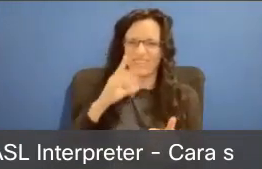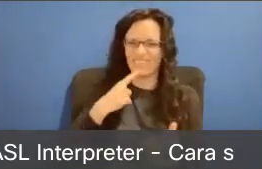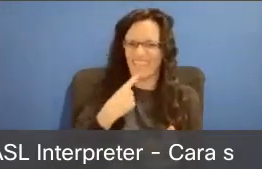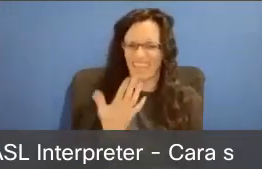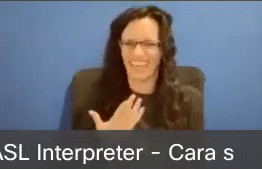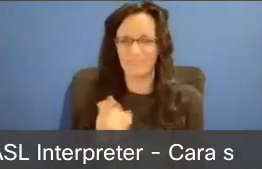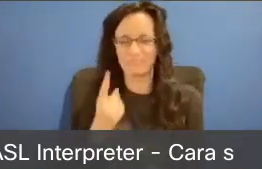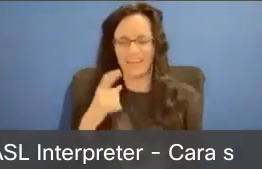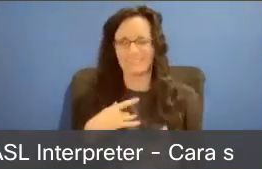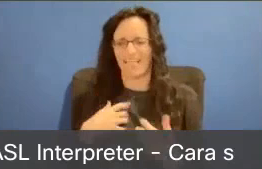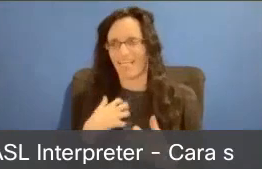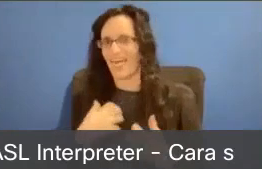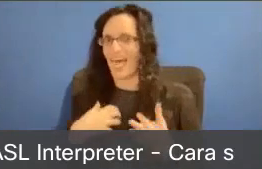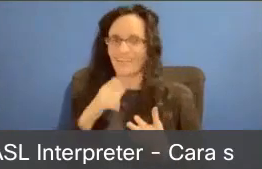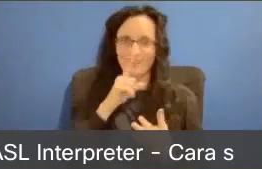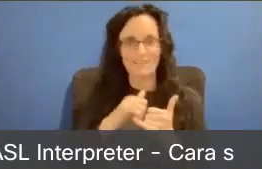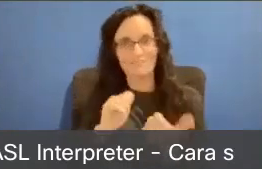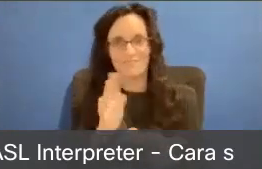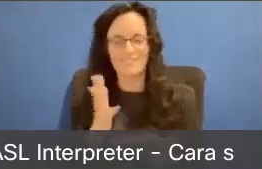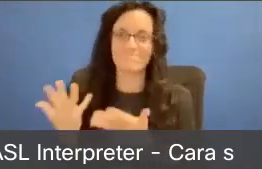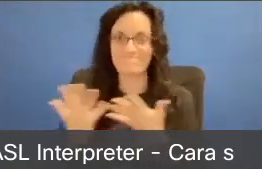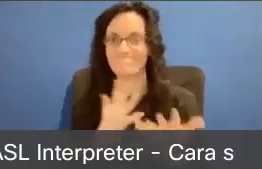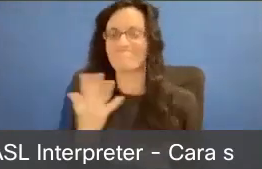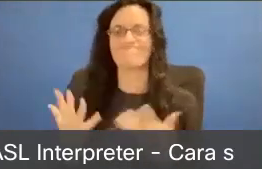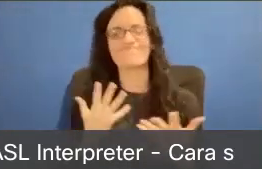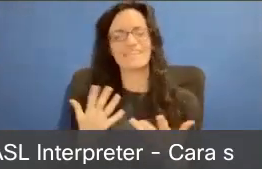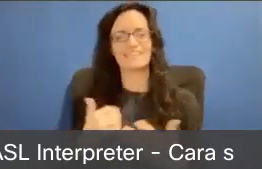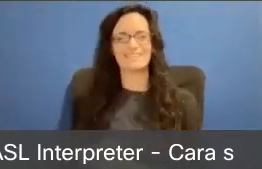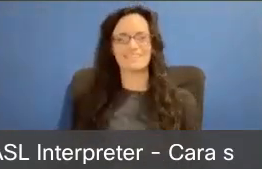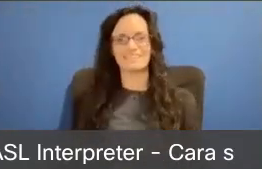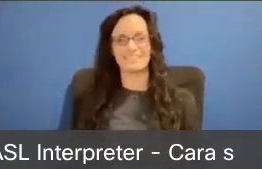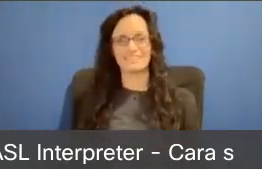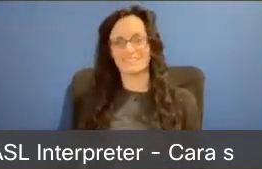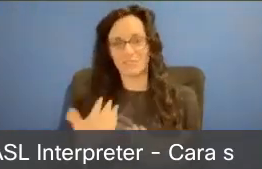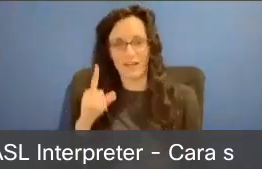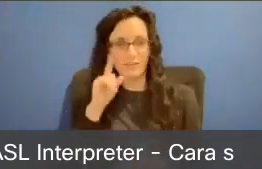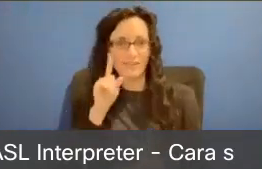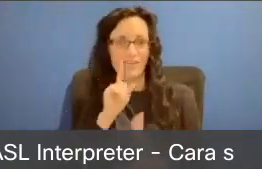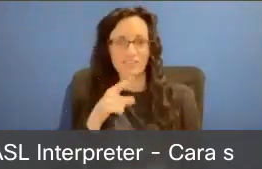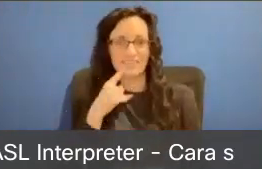so uncomfortable. You're like, you don't want to hear it. It's kind of what that message is, right?